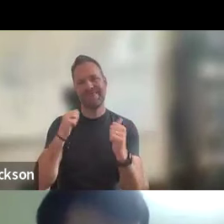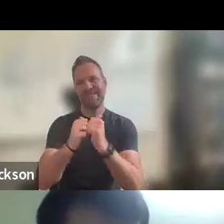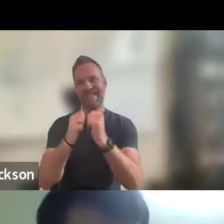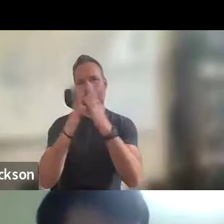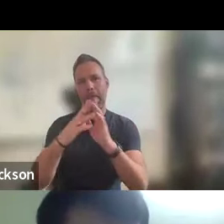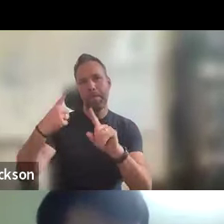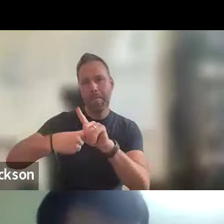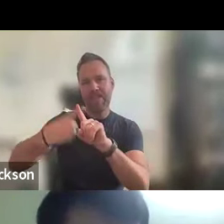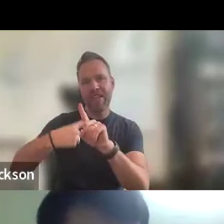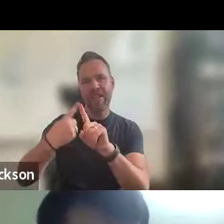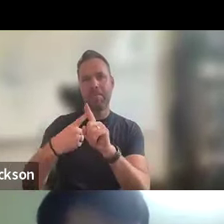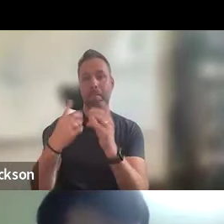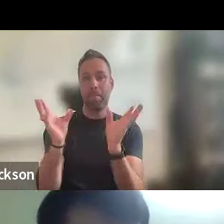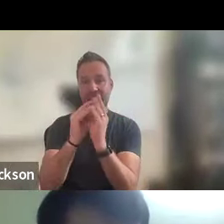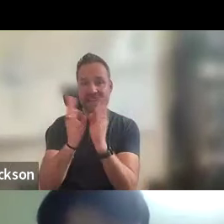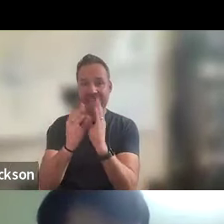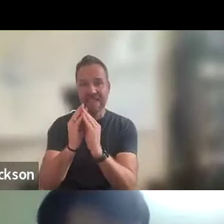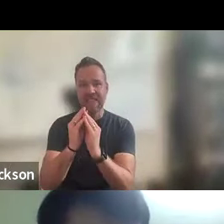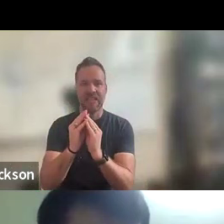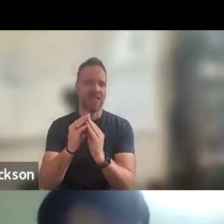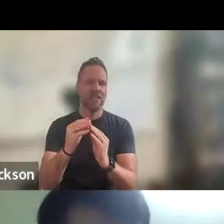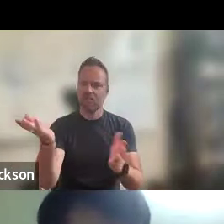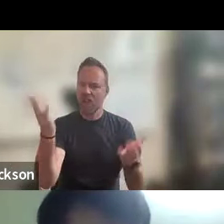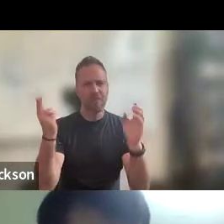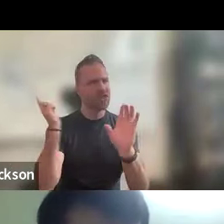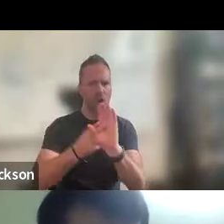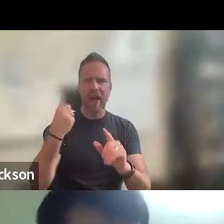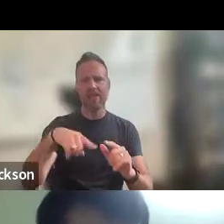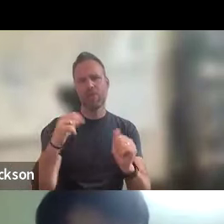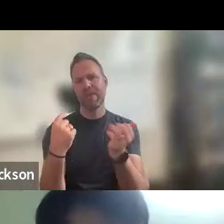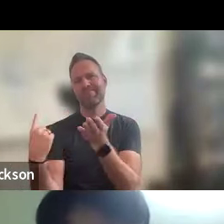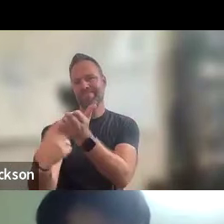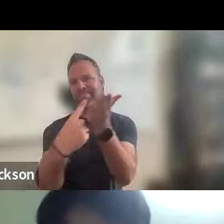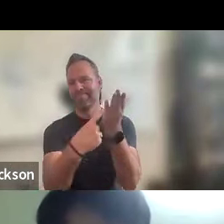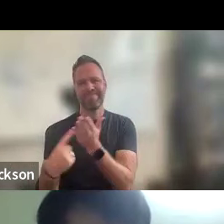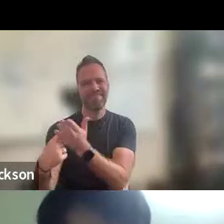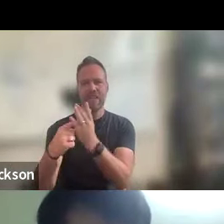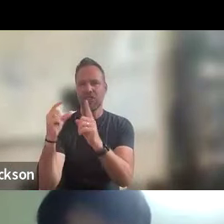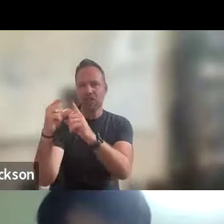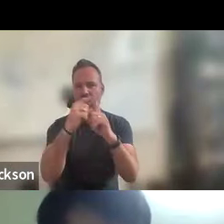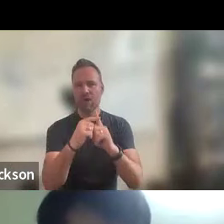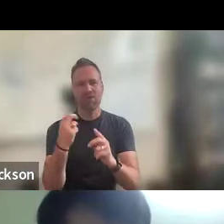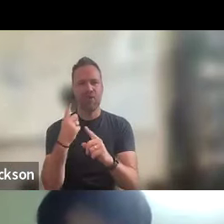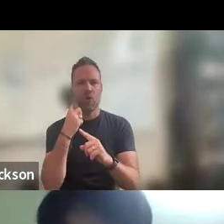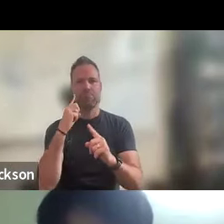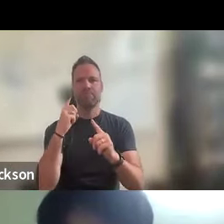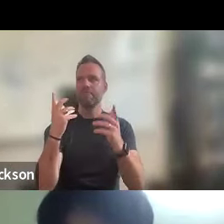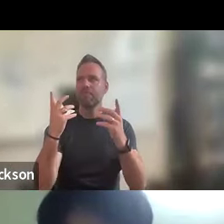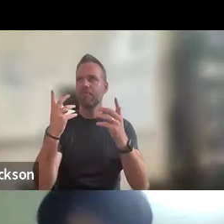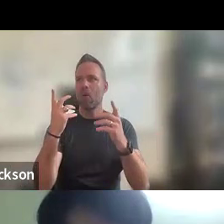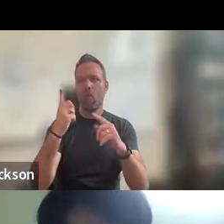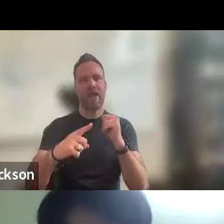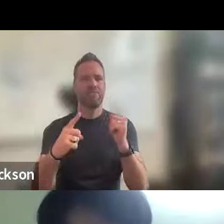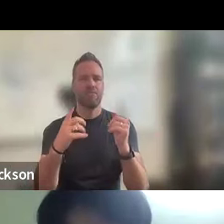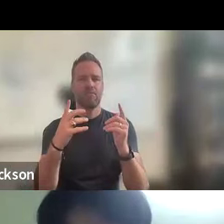And Jay's saying, so now our goal here is to just set up a monthly meeting. Please come and join us. It's open.